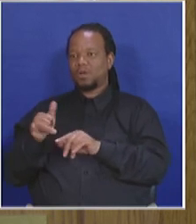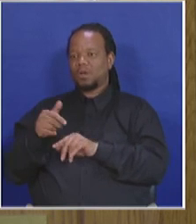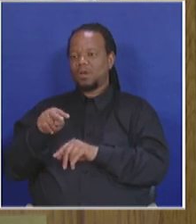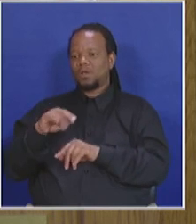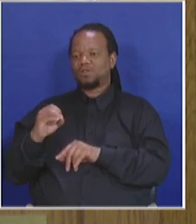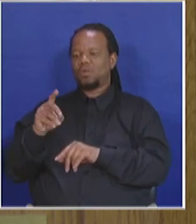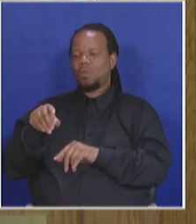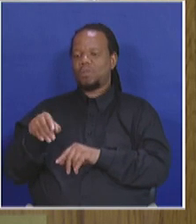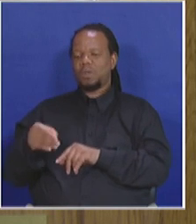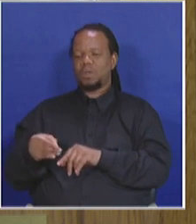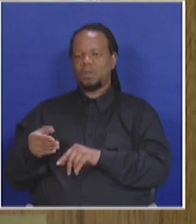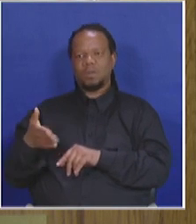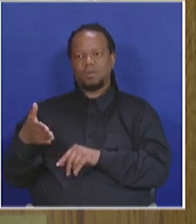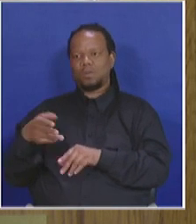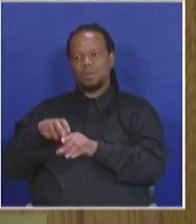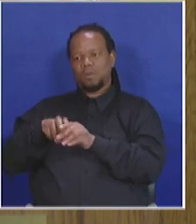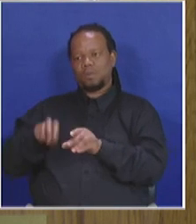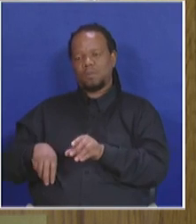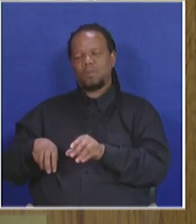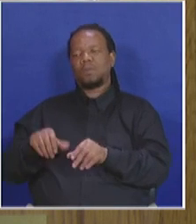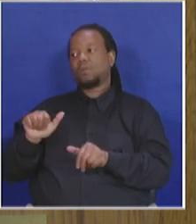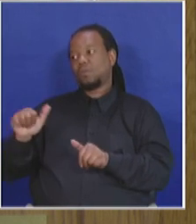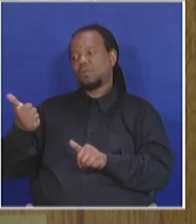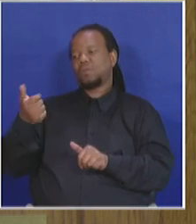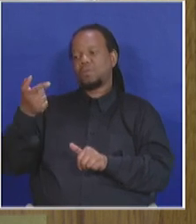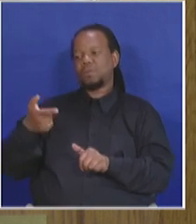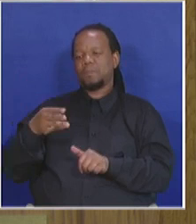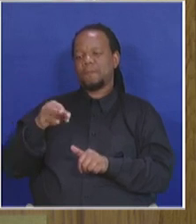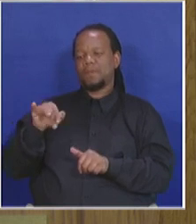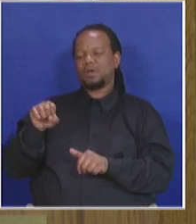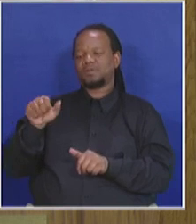well. My second one is to say